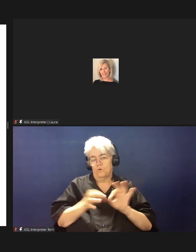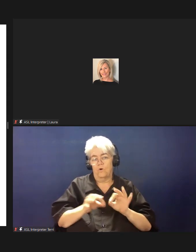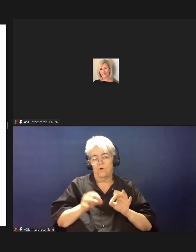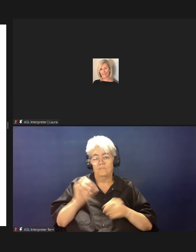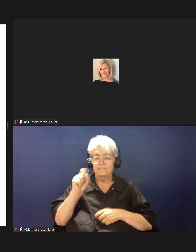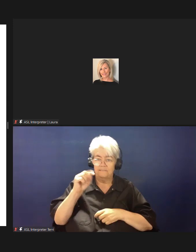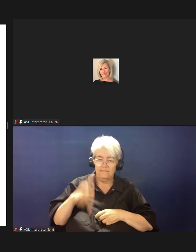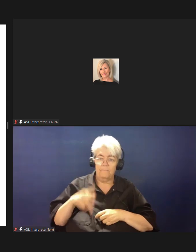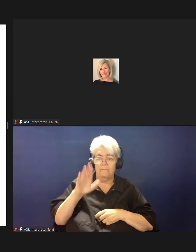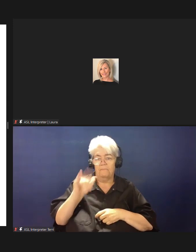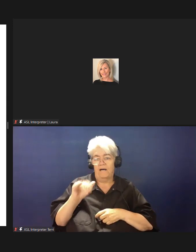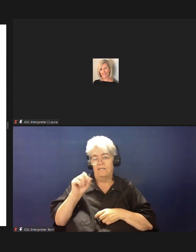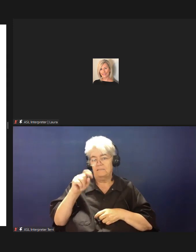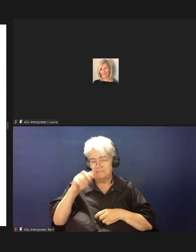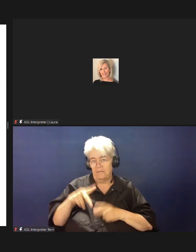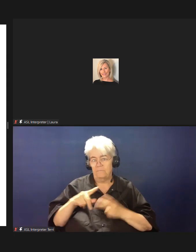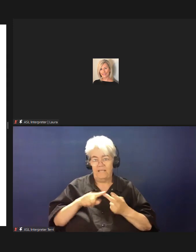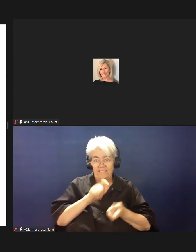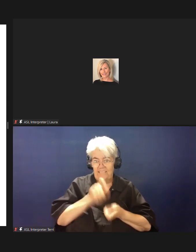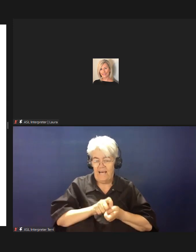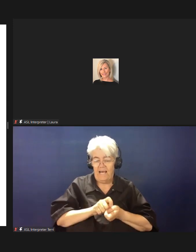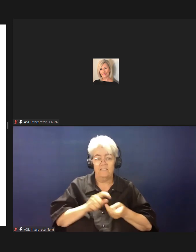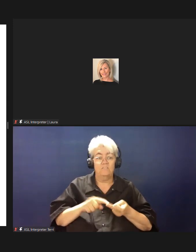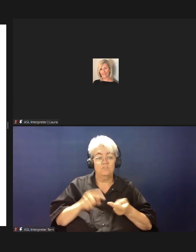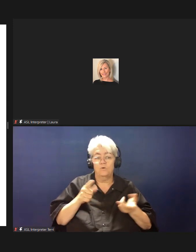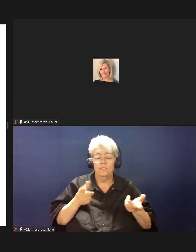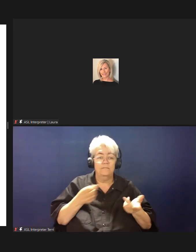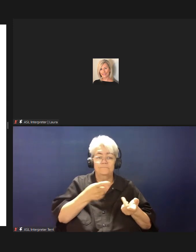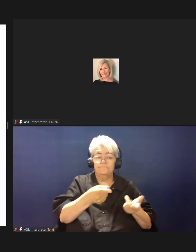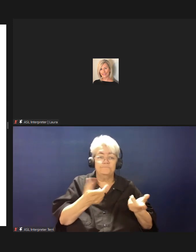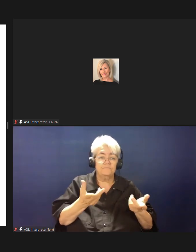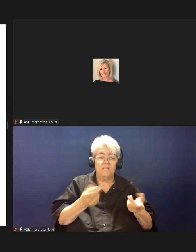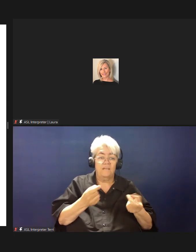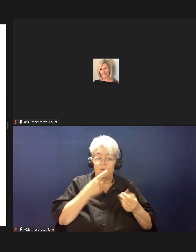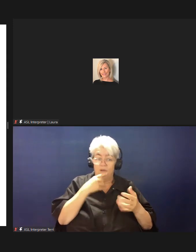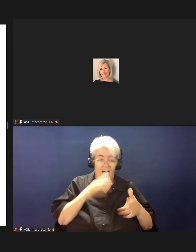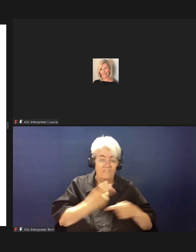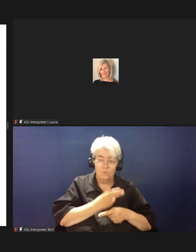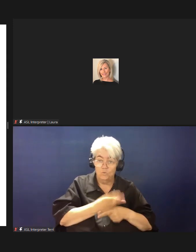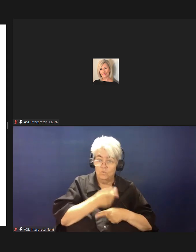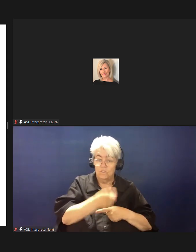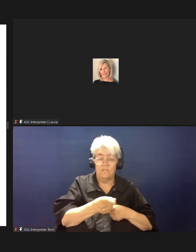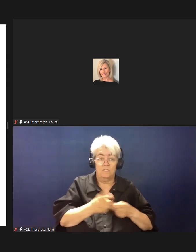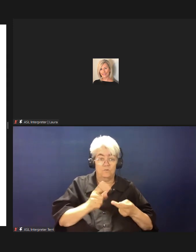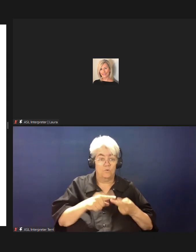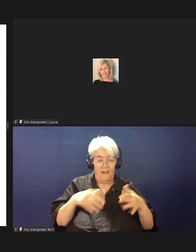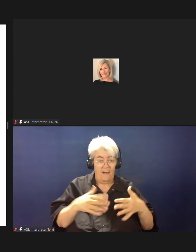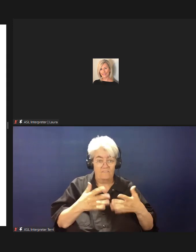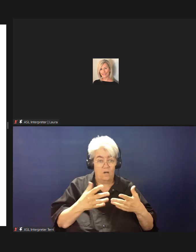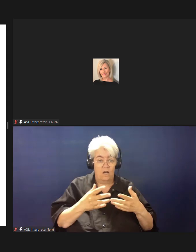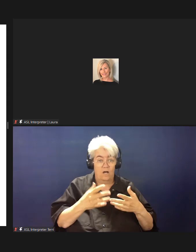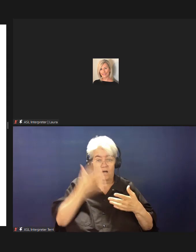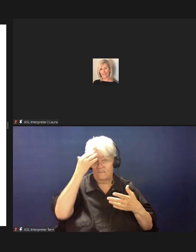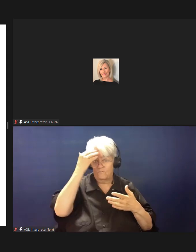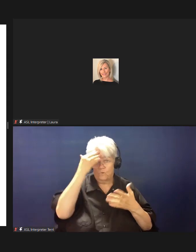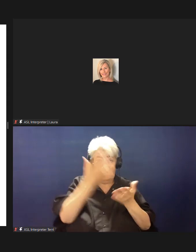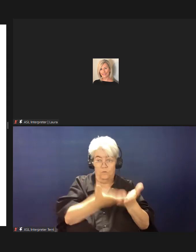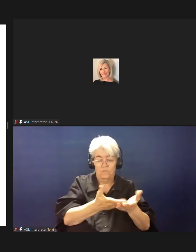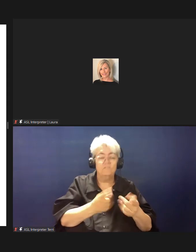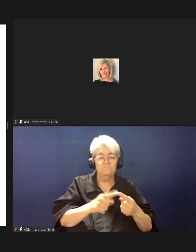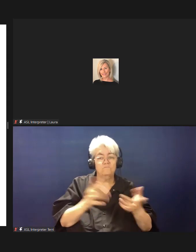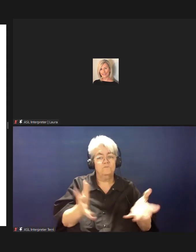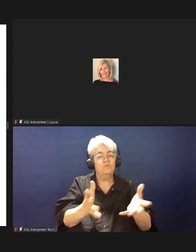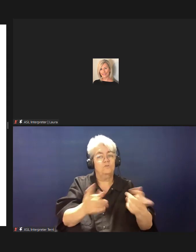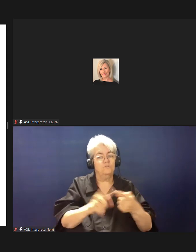by step exactly. So if you haven't been using this or haven't been acquainted with it, we encourage you to